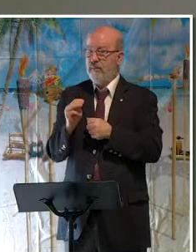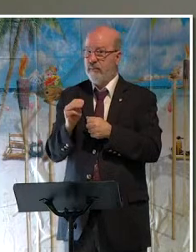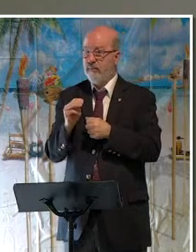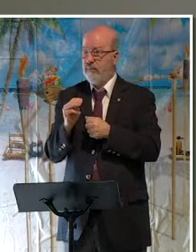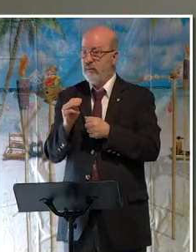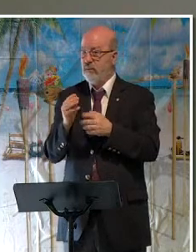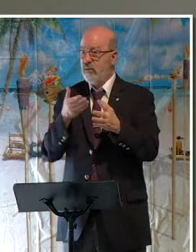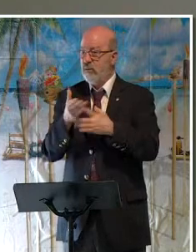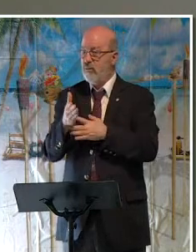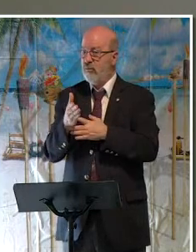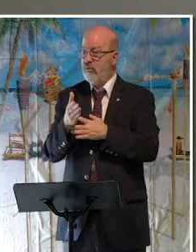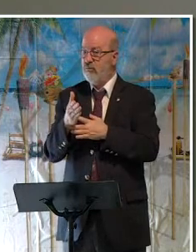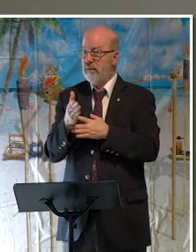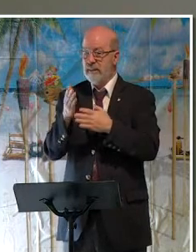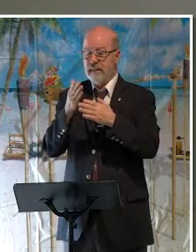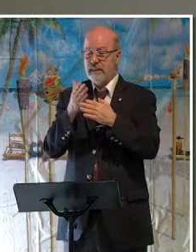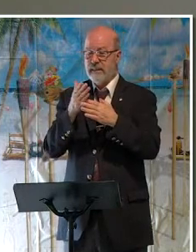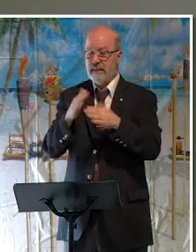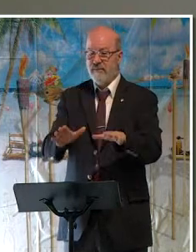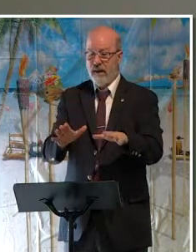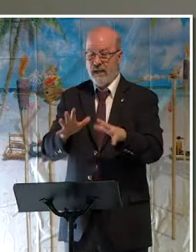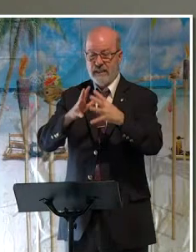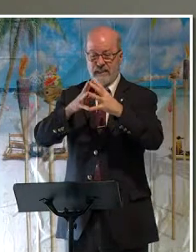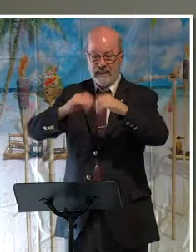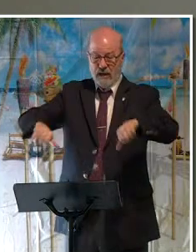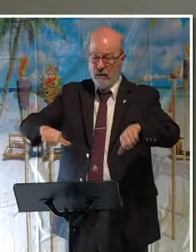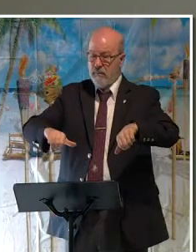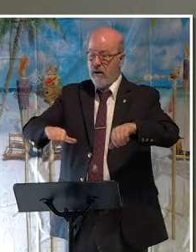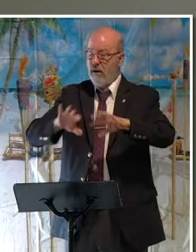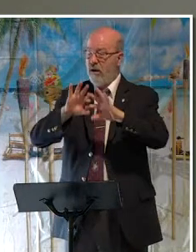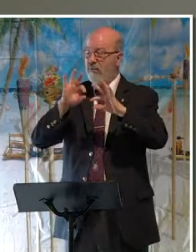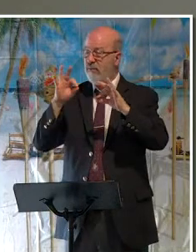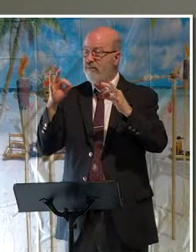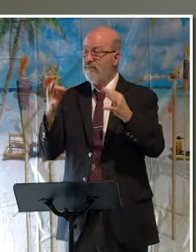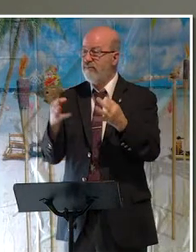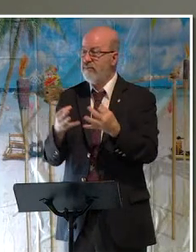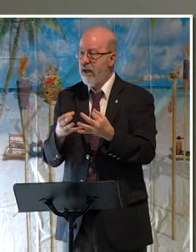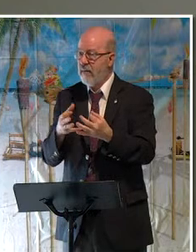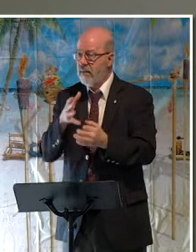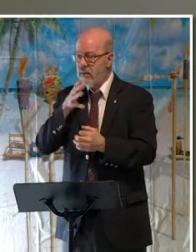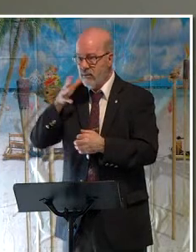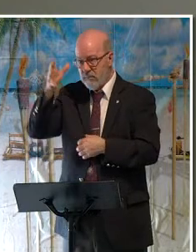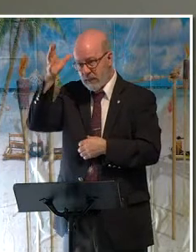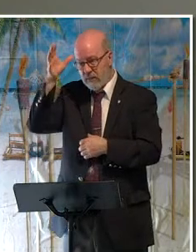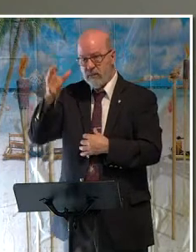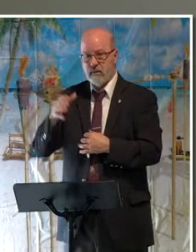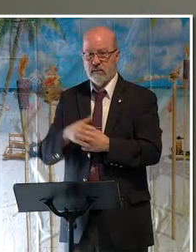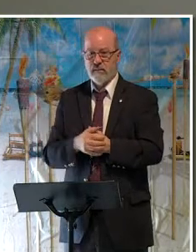them through the dividing and the tearing apart of their family, their parents.